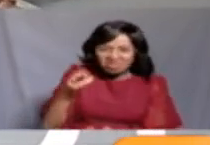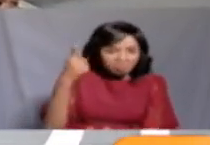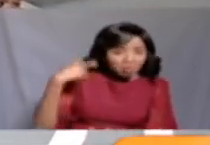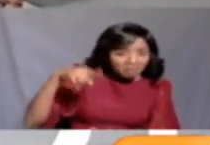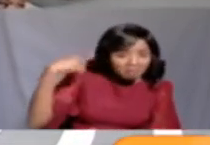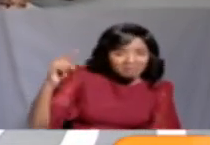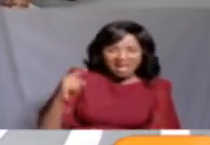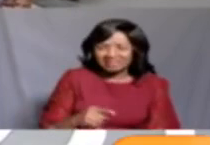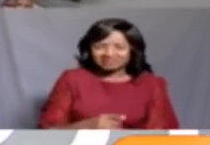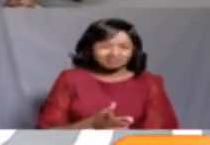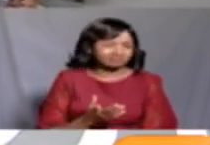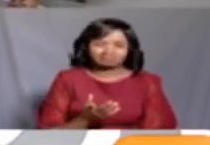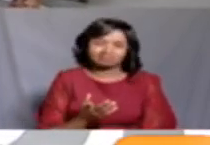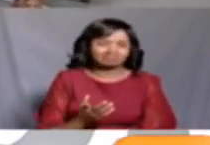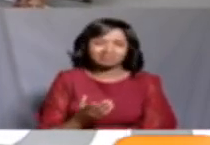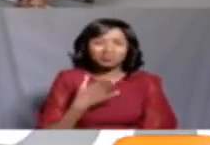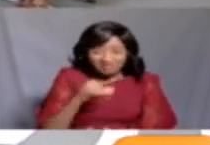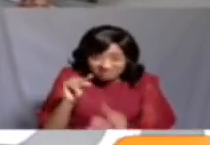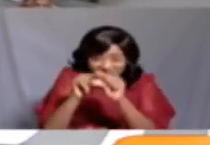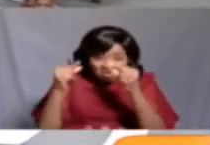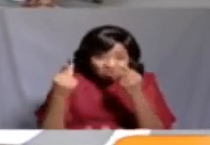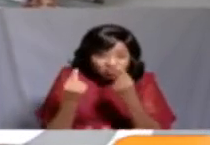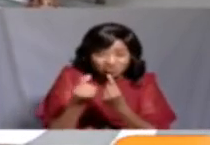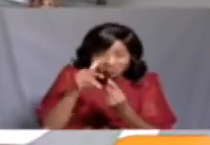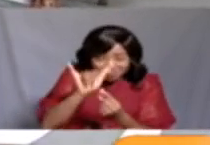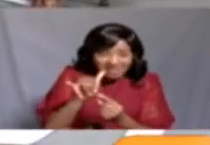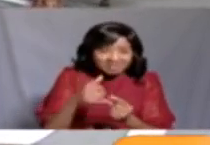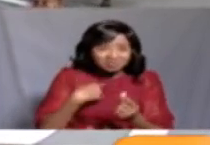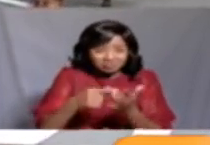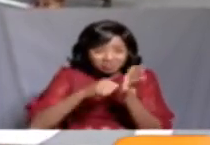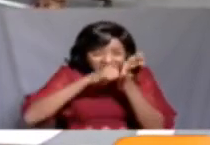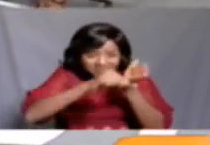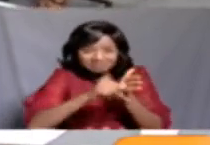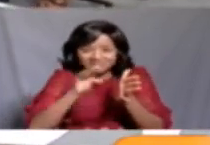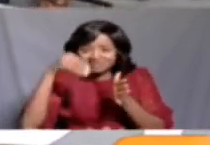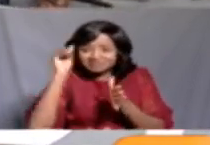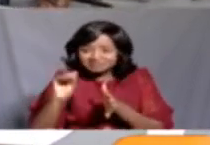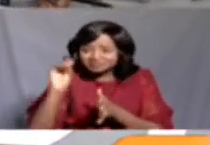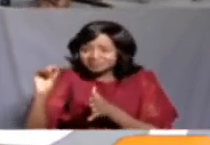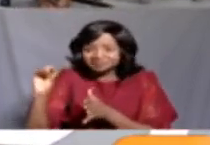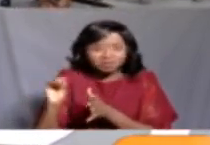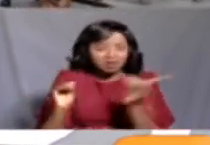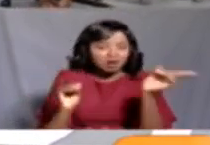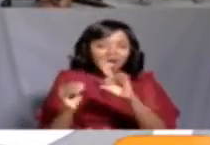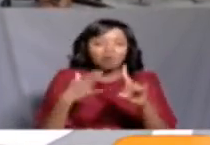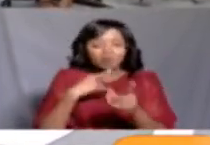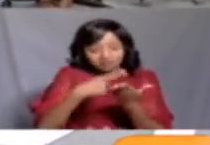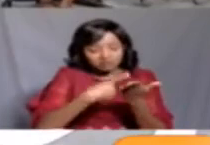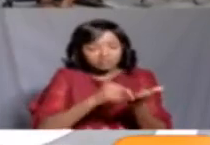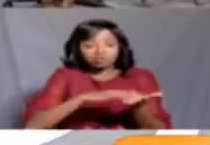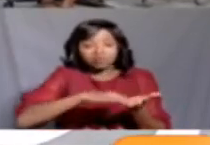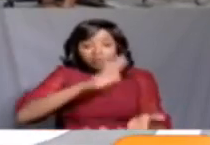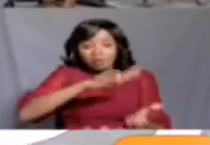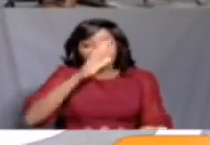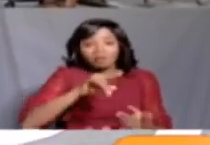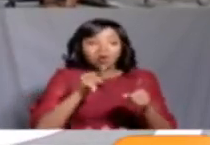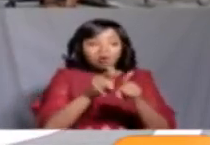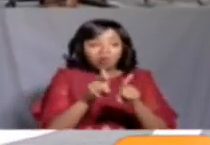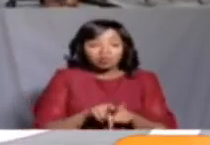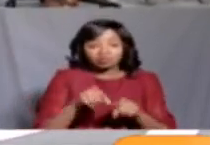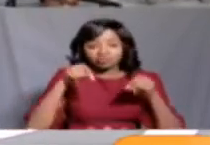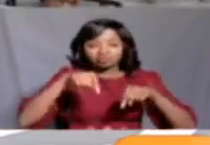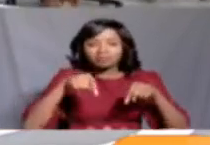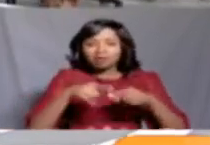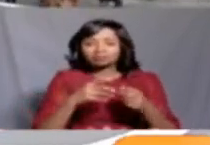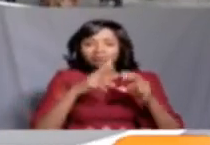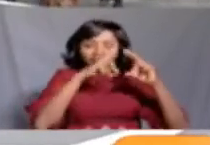You know, mm-hmm. you don't want to be put in that group, but I mean, we definitely need to have more and more of these mm-hmm. kinds of discussions. Let's go quickly right. into that mental health bill